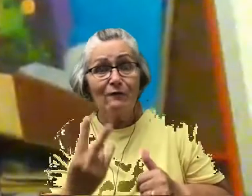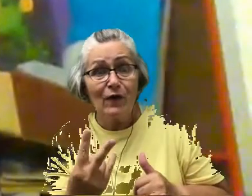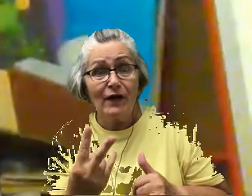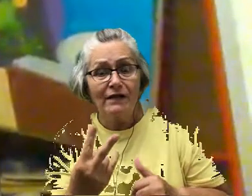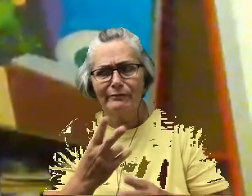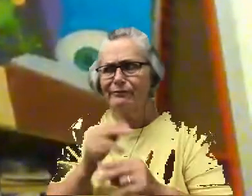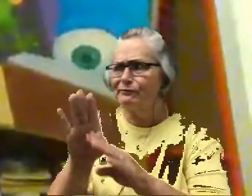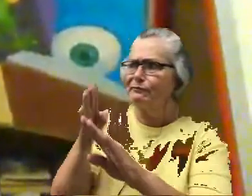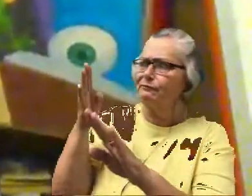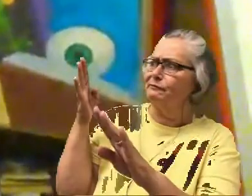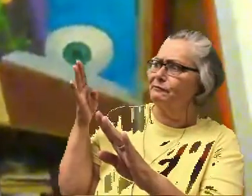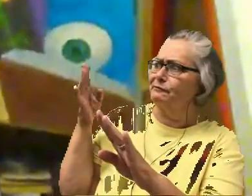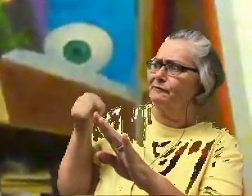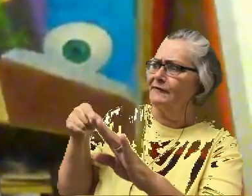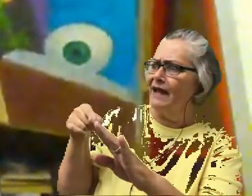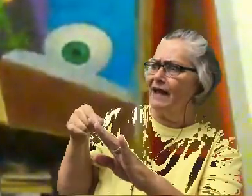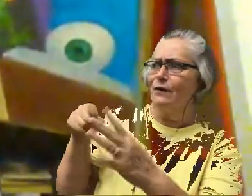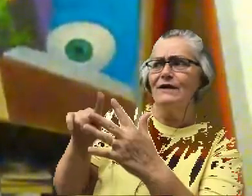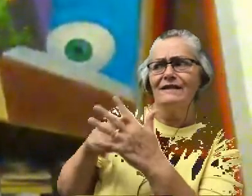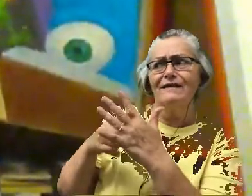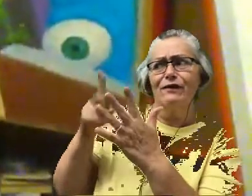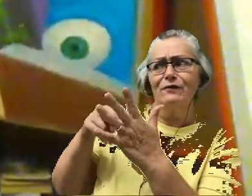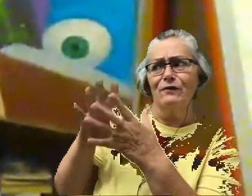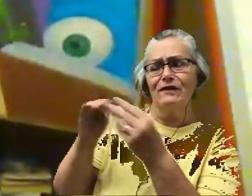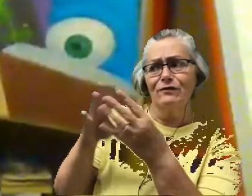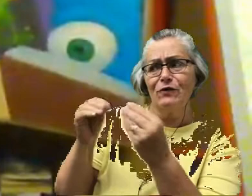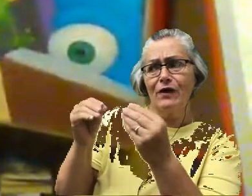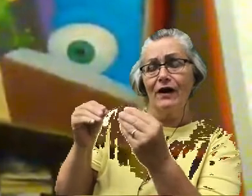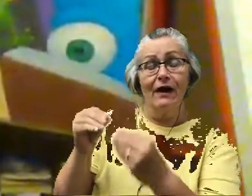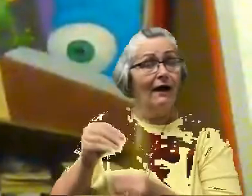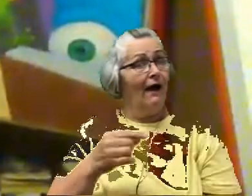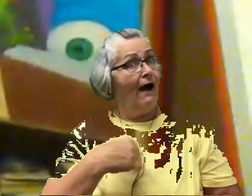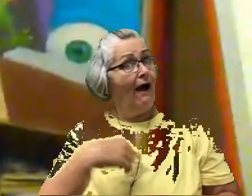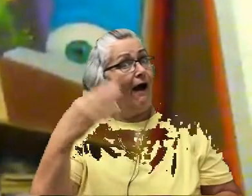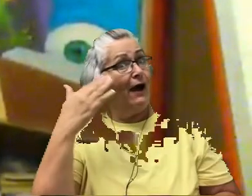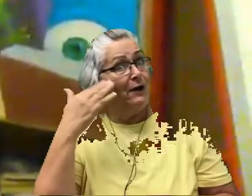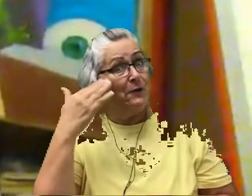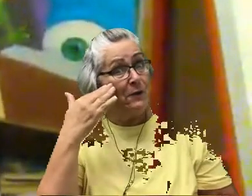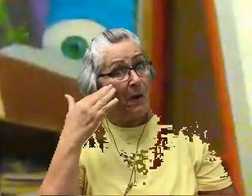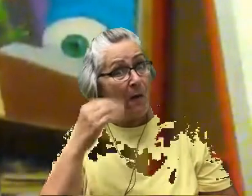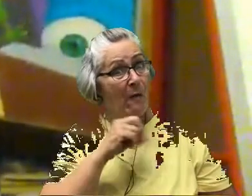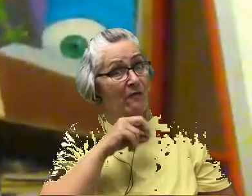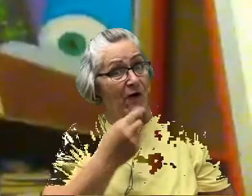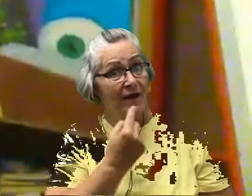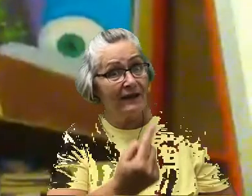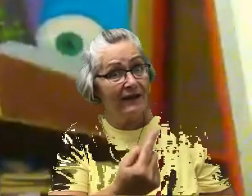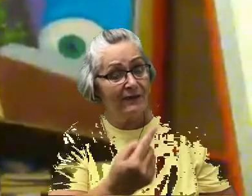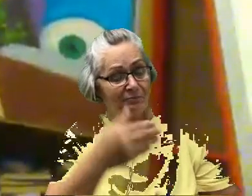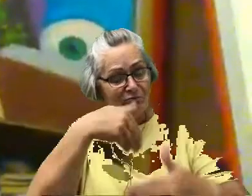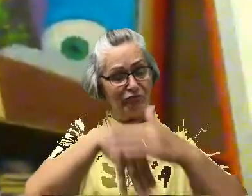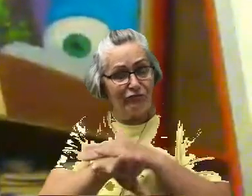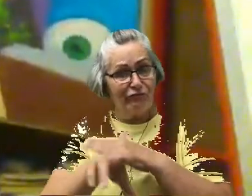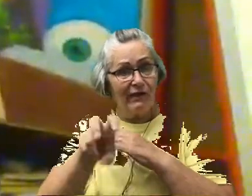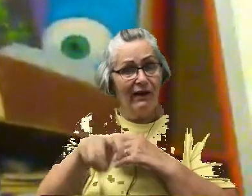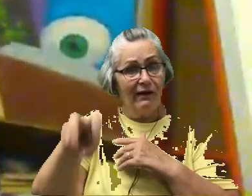Rabbit opened the door. "I was about to read myself a story." "I know," Froggy cried, and hopped right